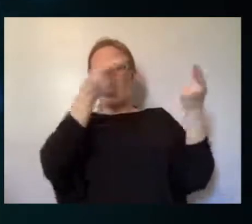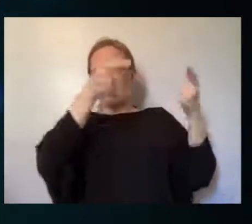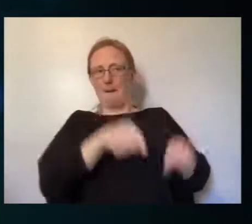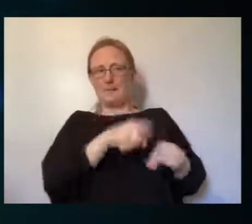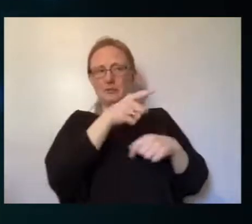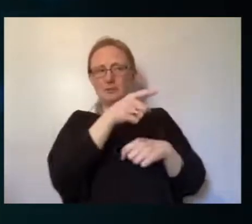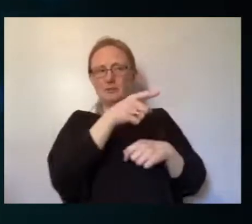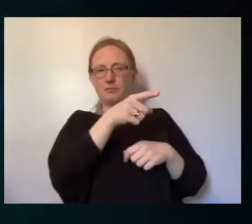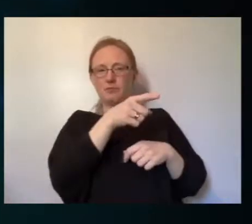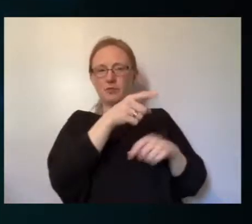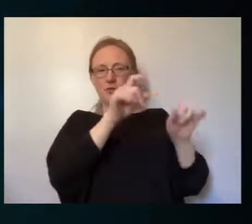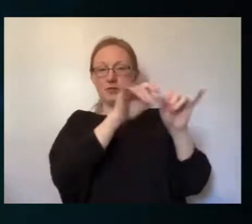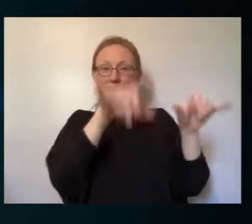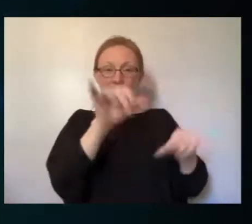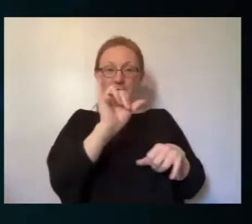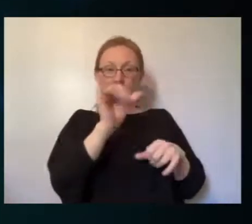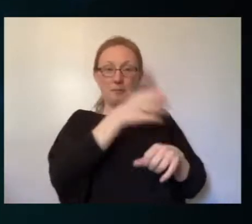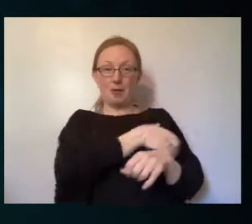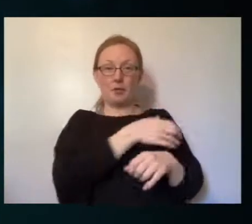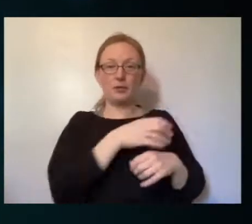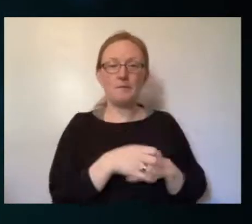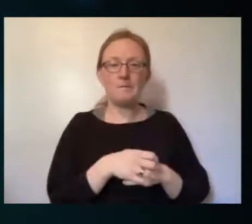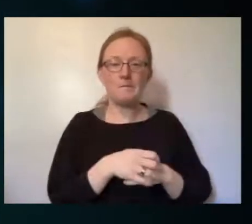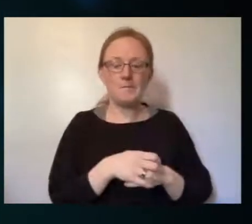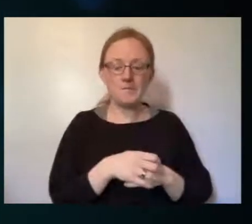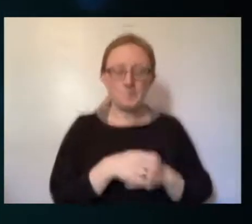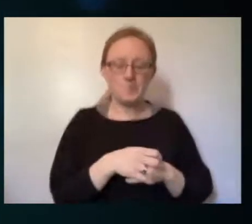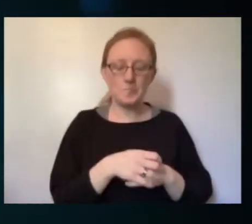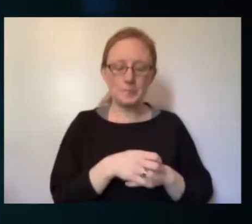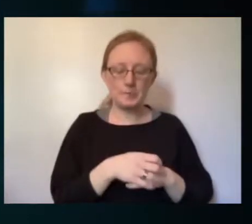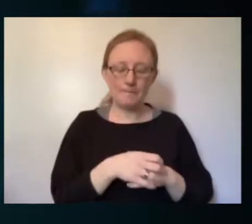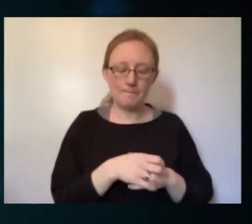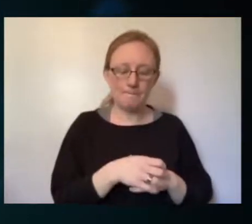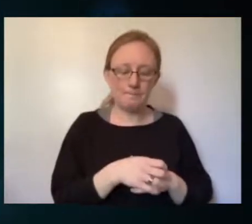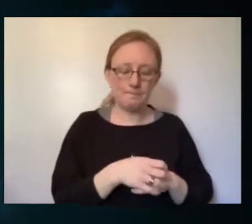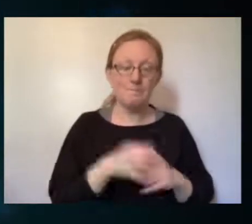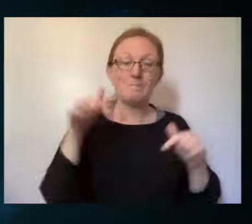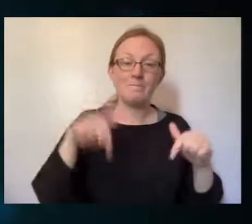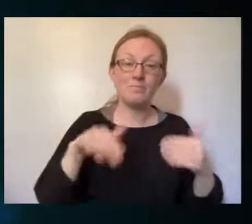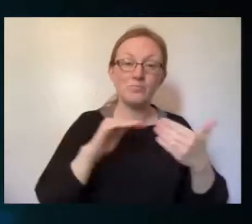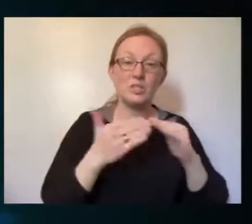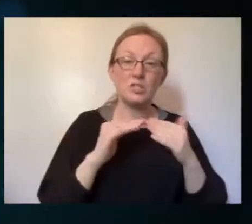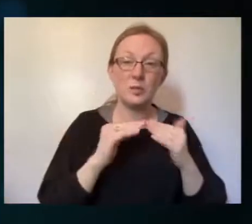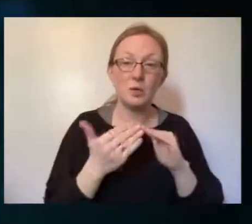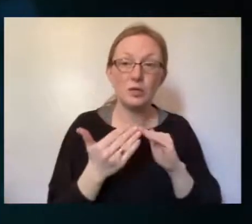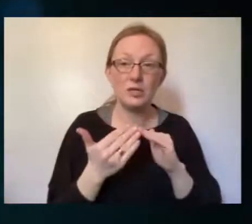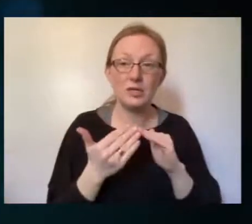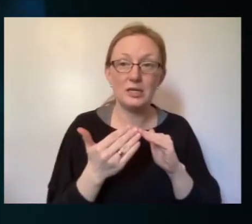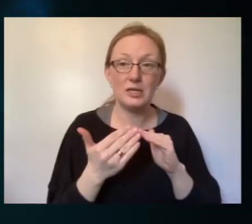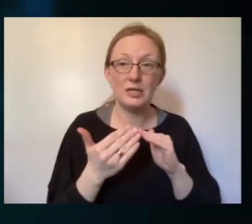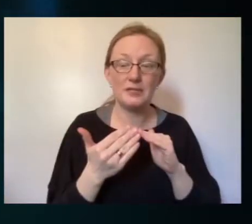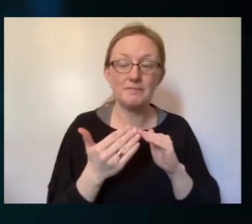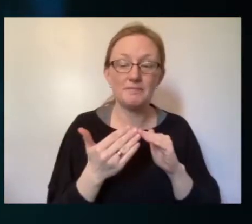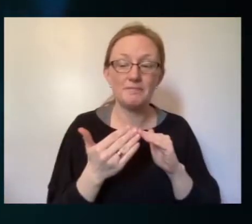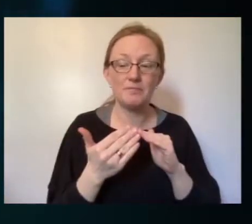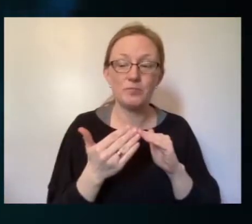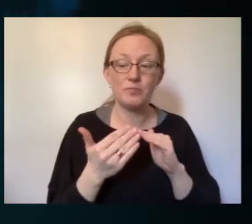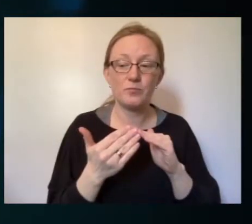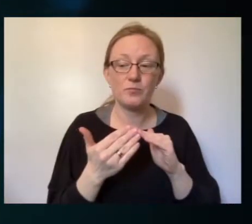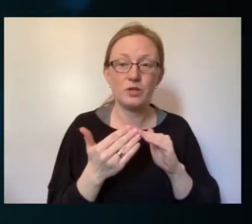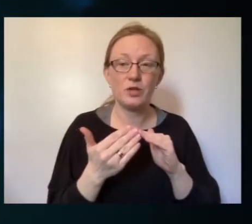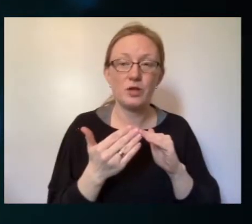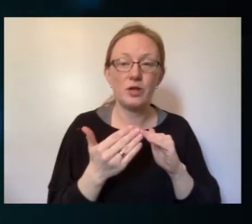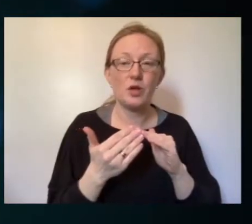of systems of power. And we as a community lack any kind of institutional